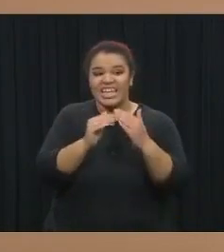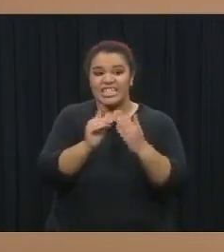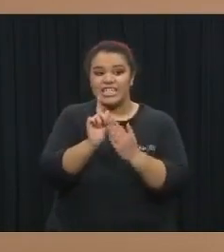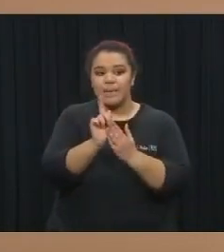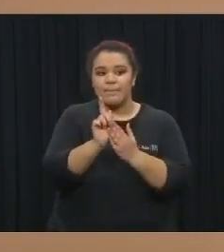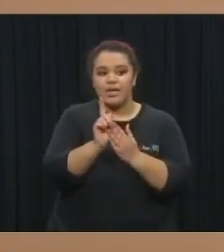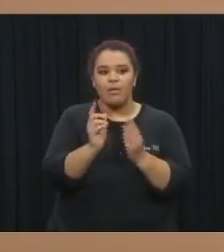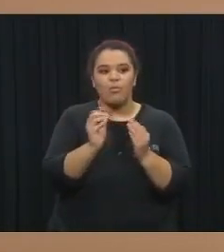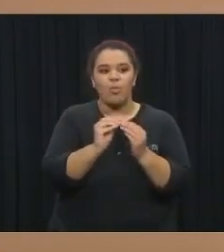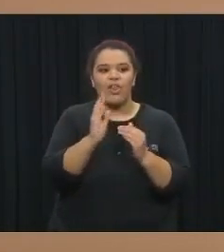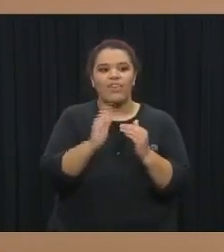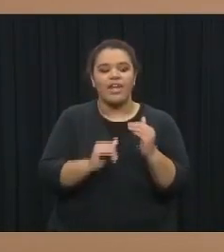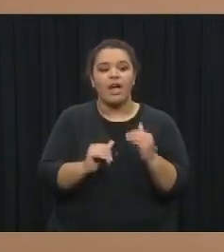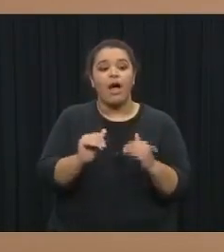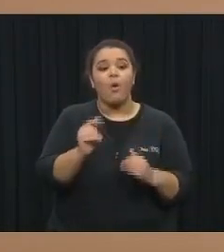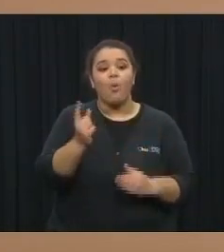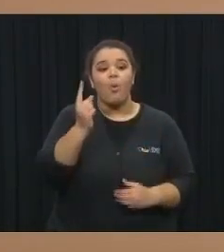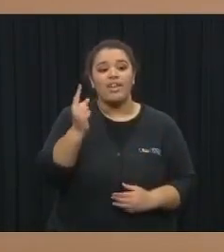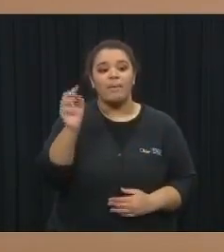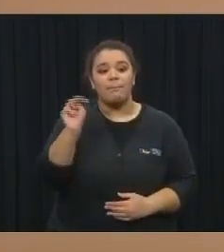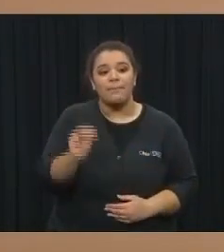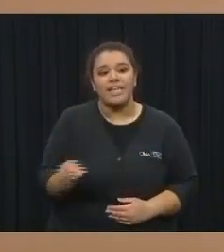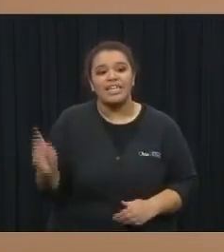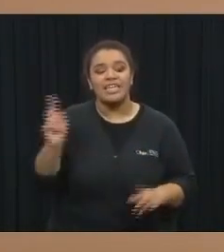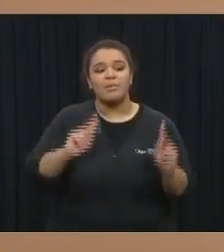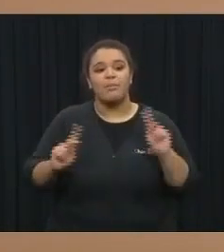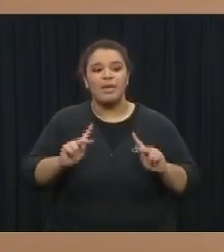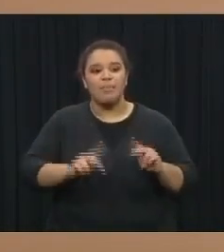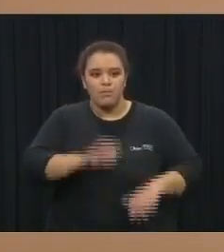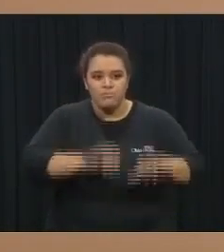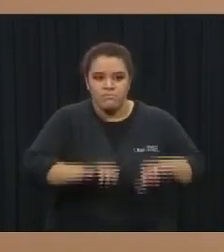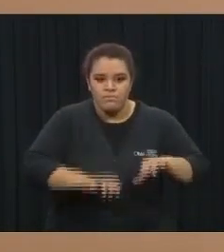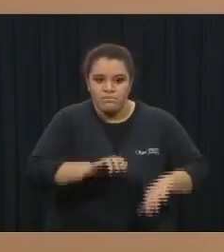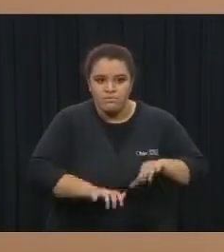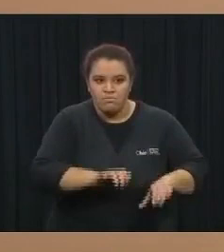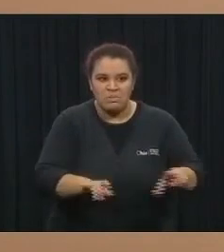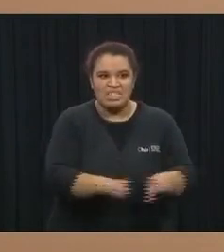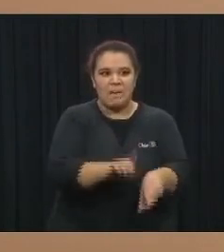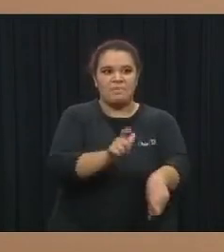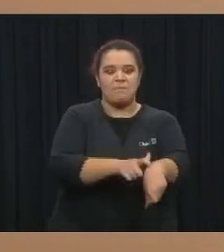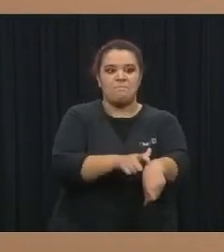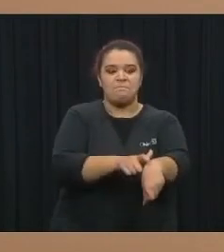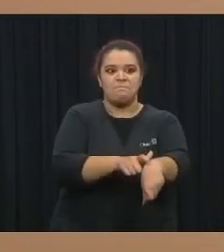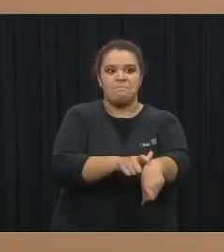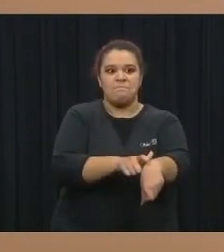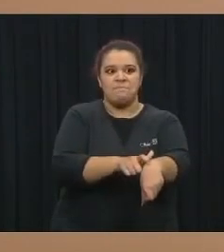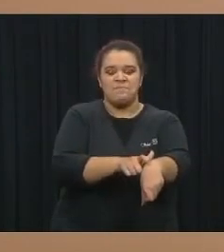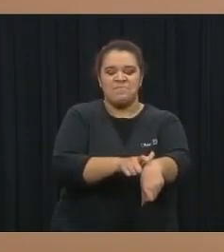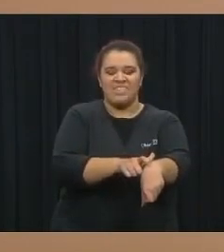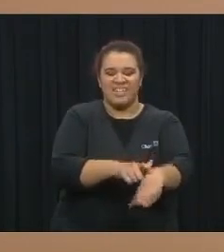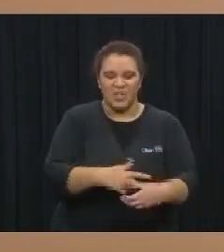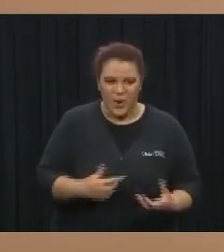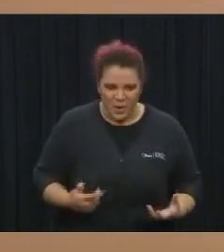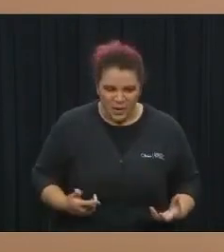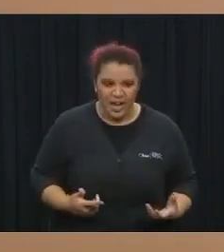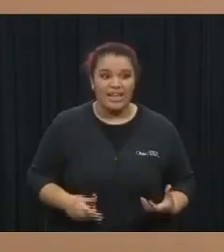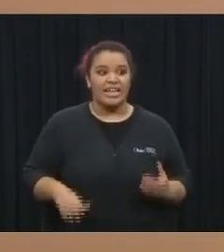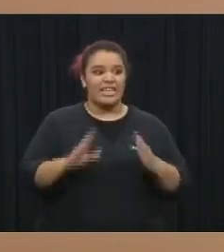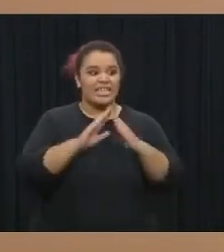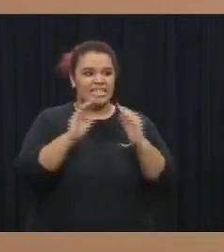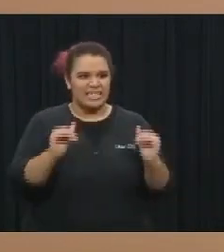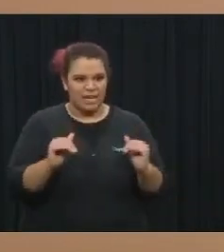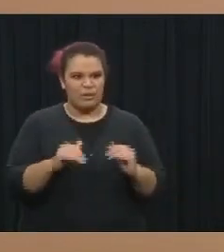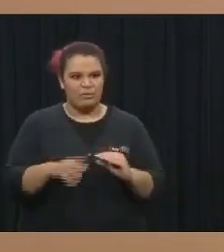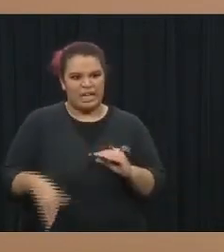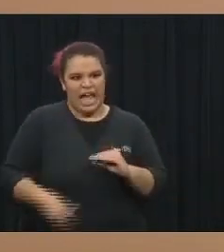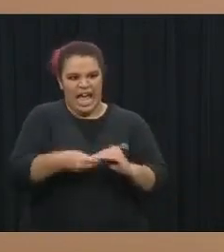that website. We've been building capacity left and right for our response as quickly as we can. Again, these